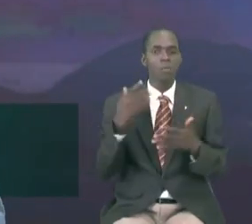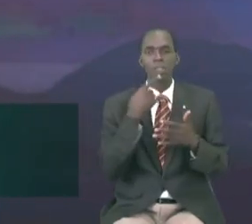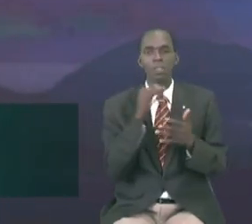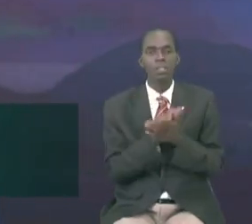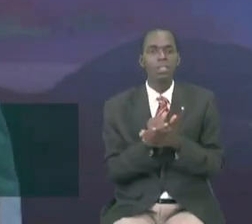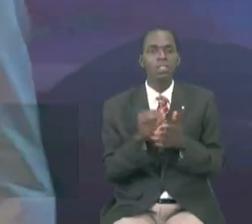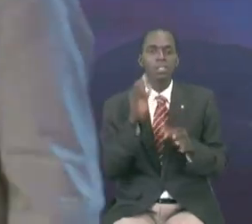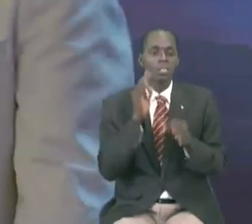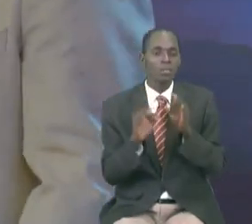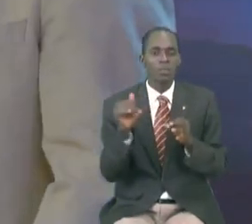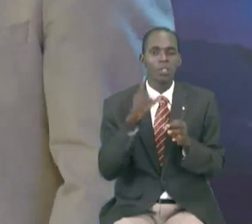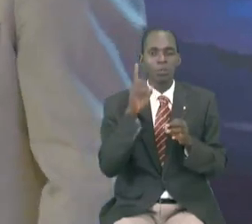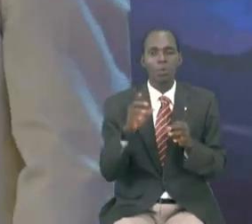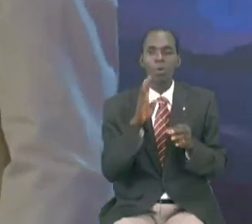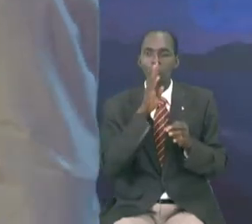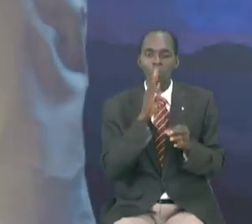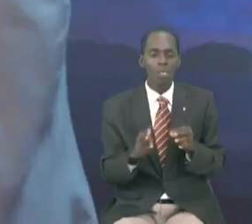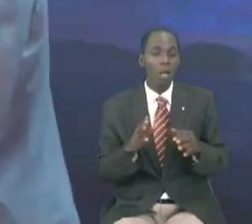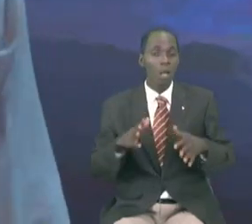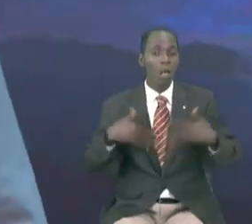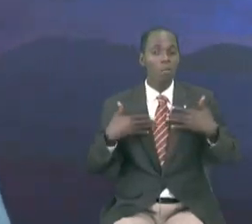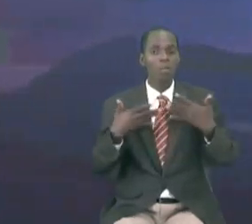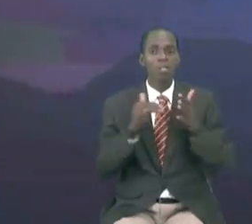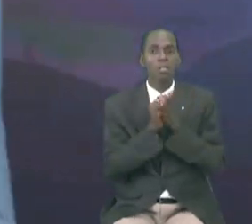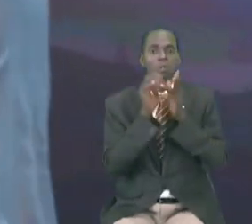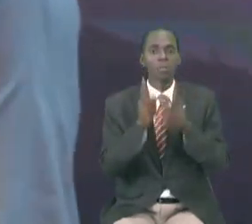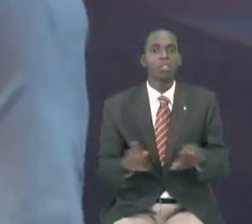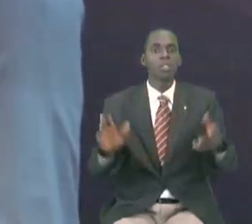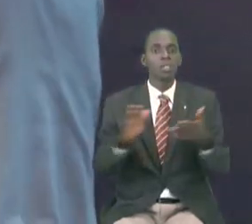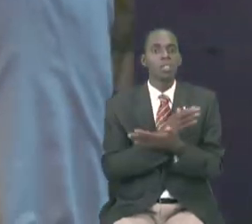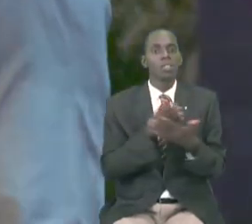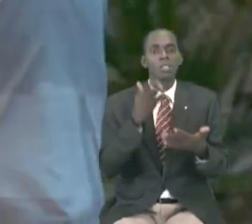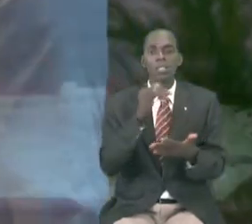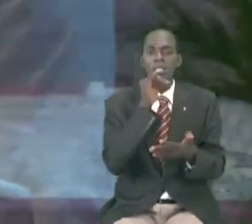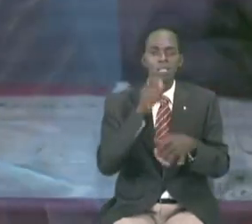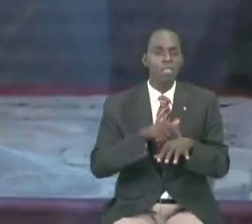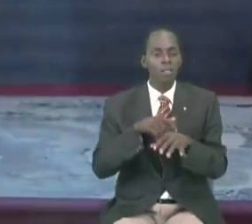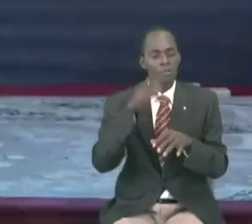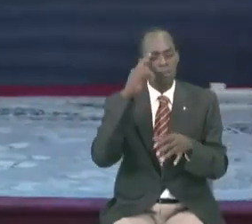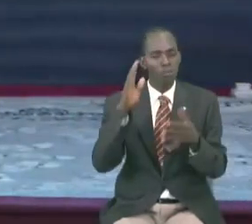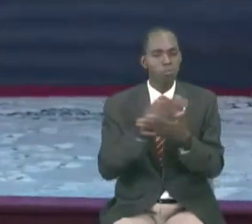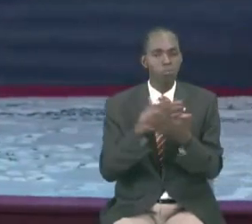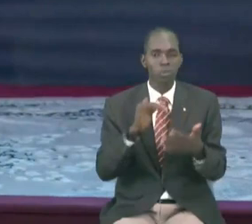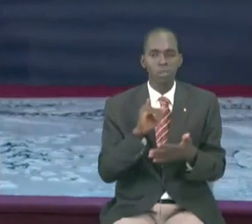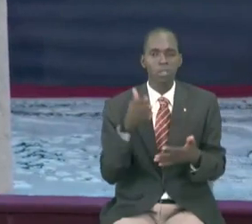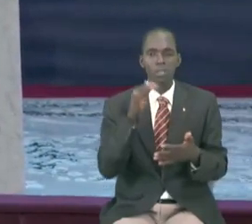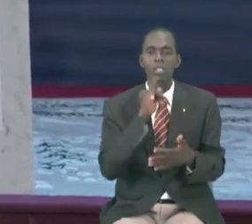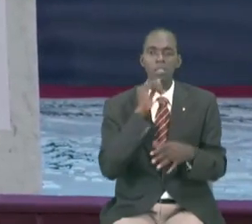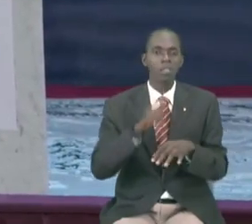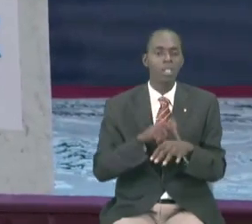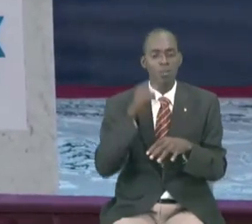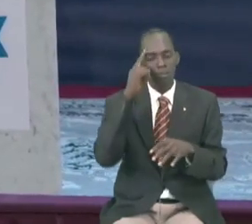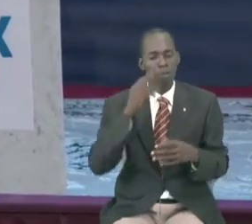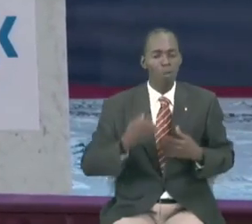for jubilation. There's a time for excitement. But the time when the consequence of sin is